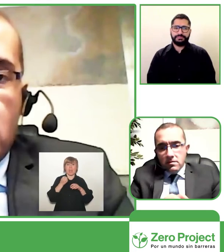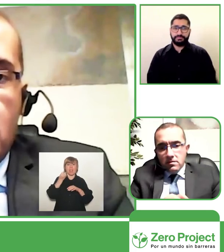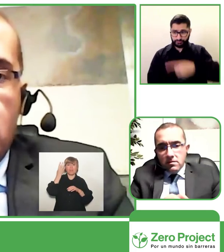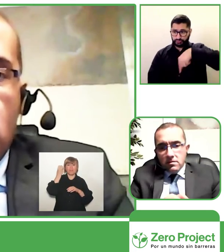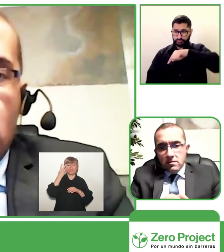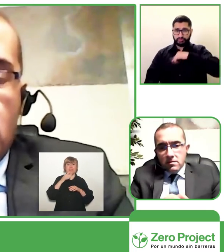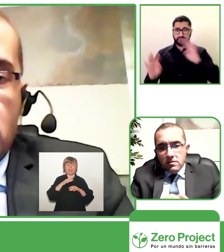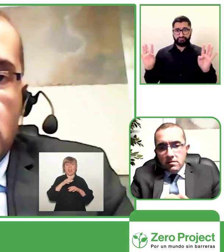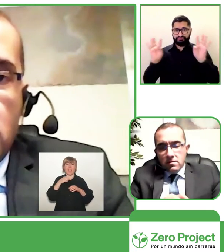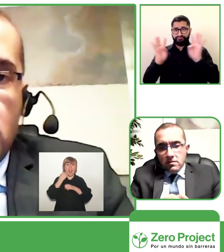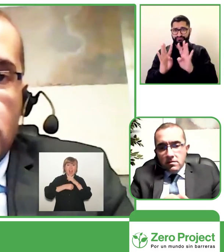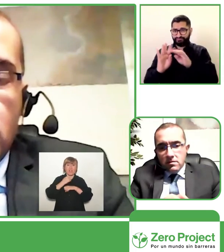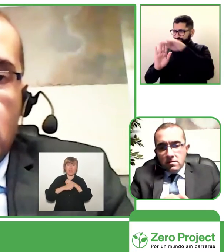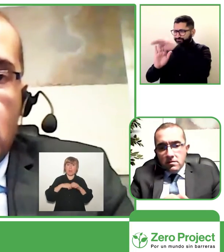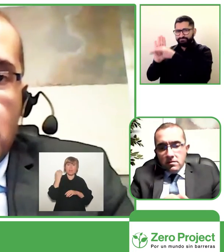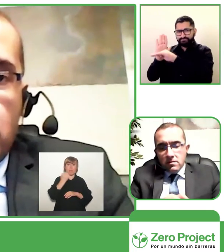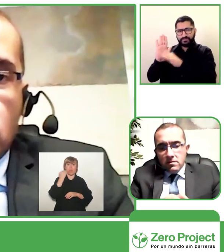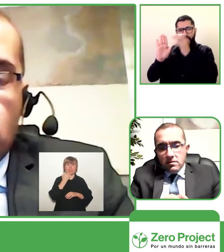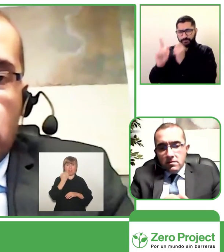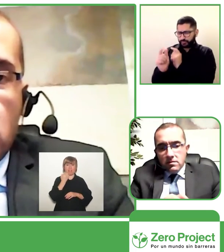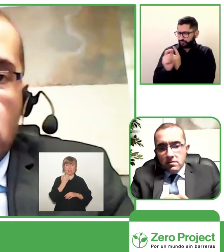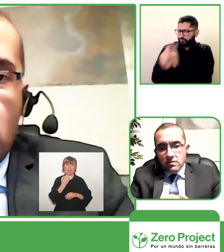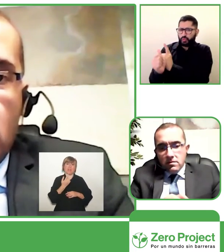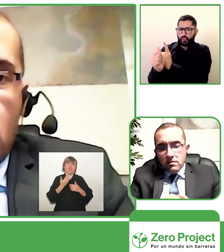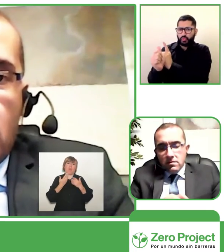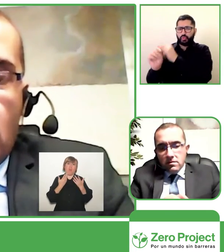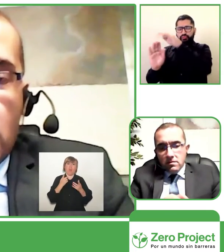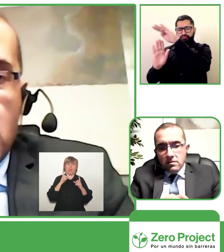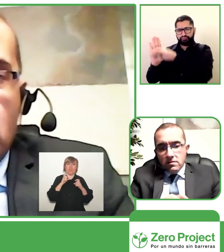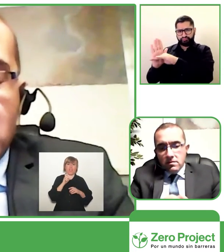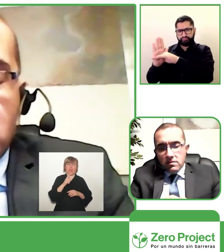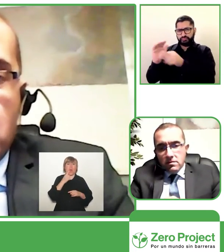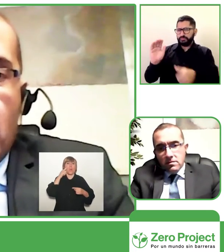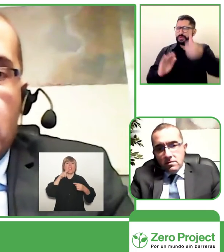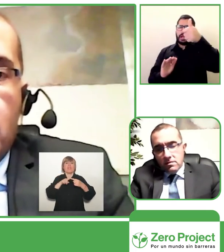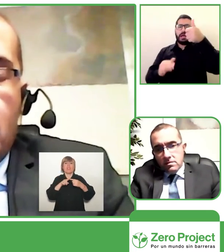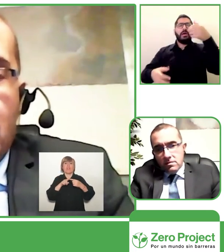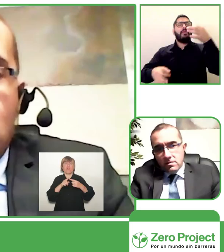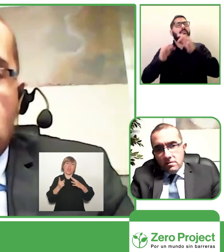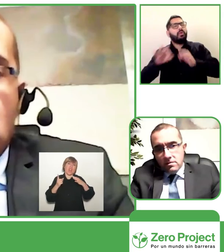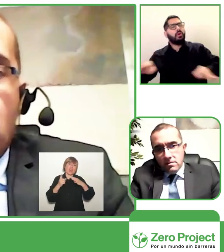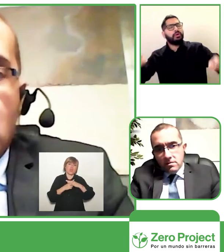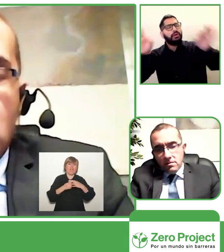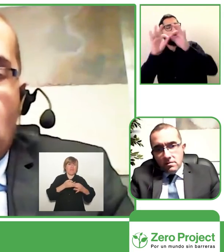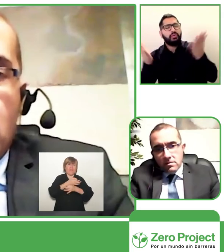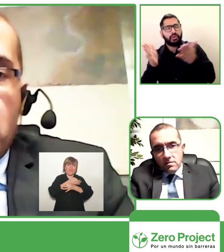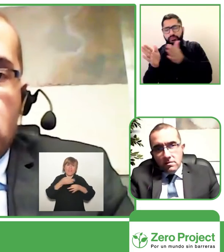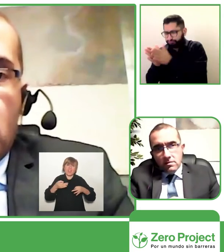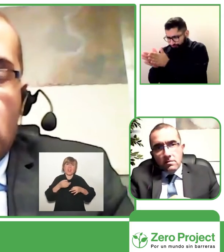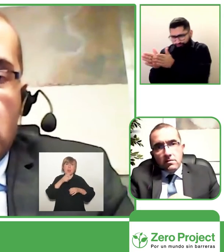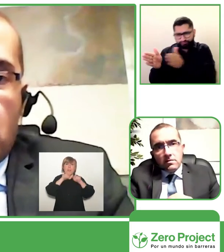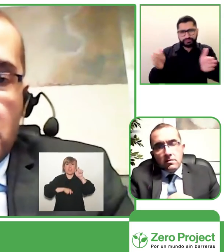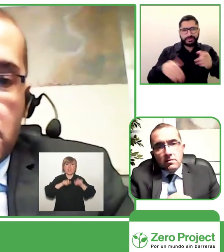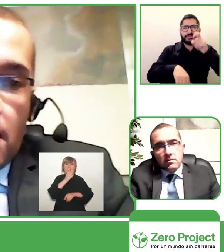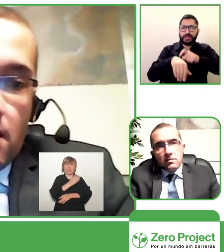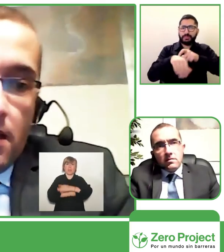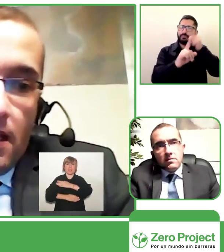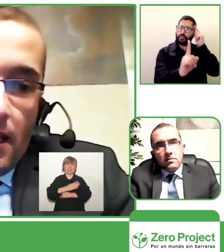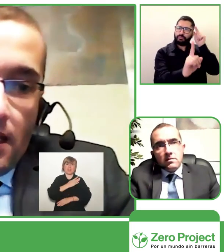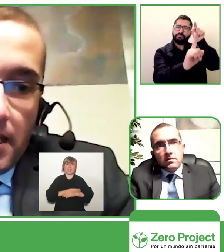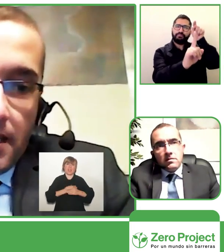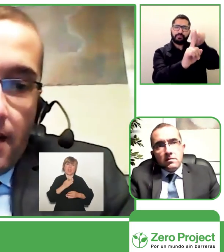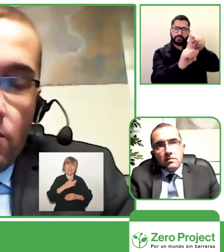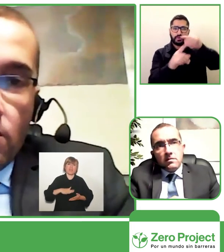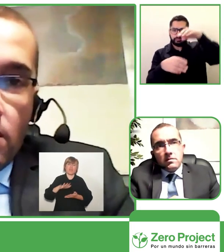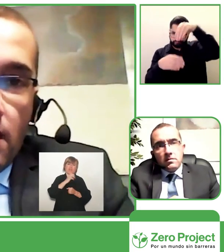putting in our agenda one of the most important events of the year, and of course the main goal, which is the effective inclusion of